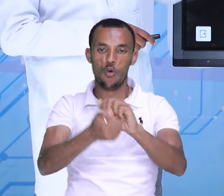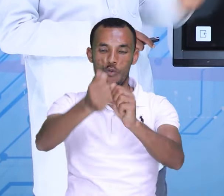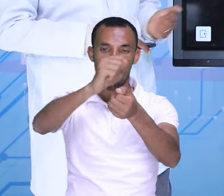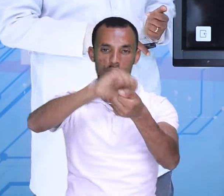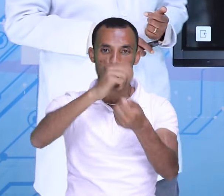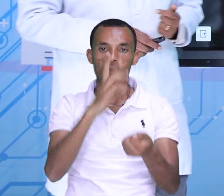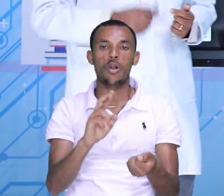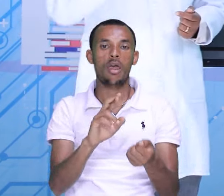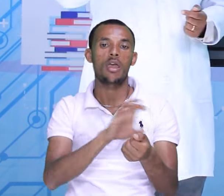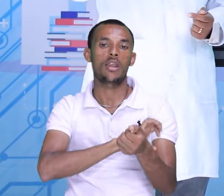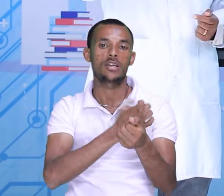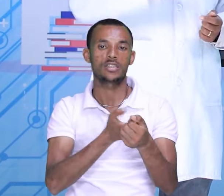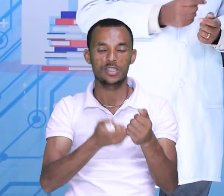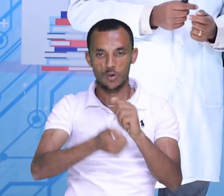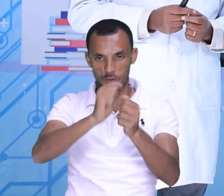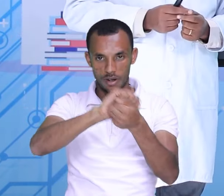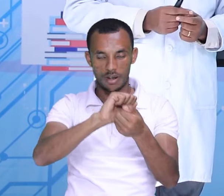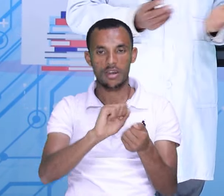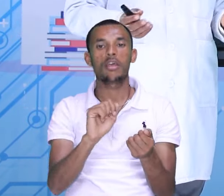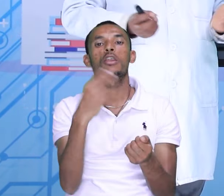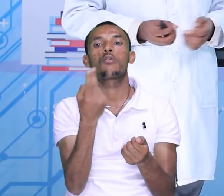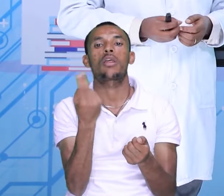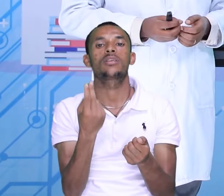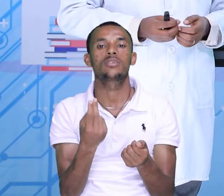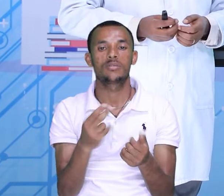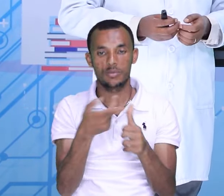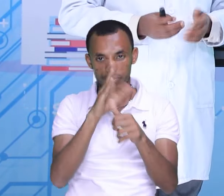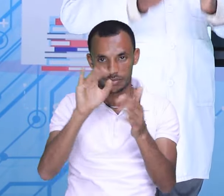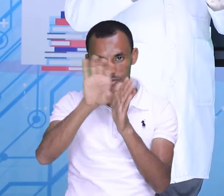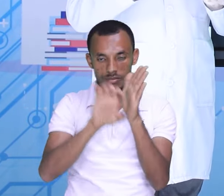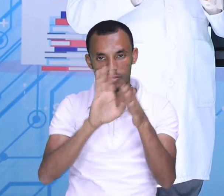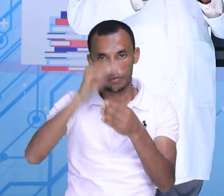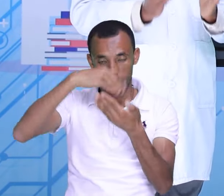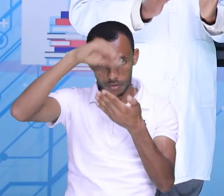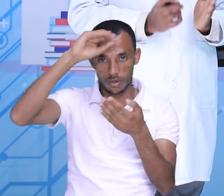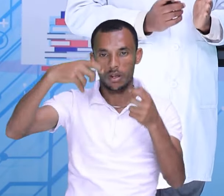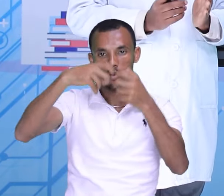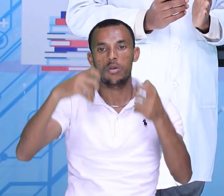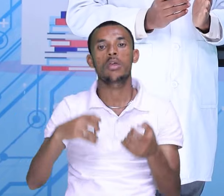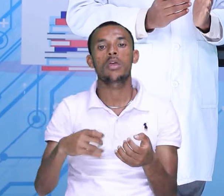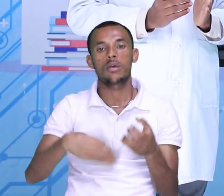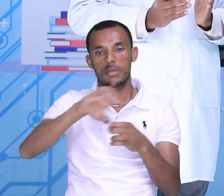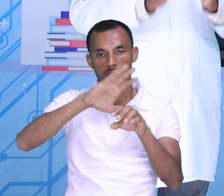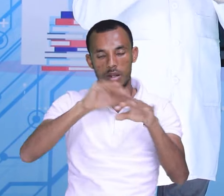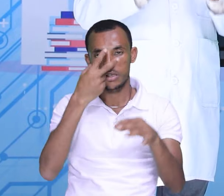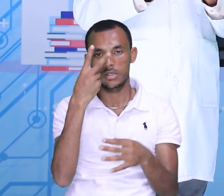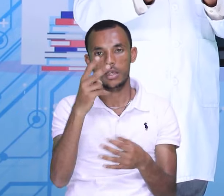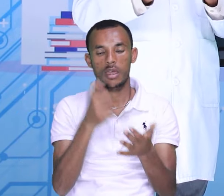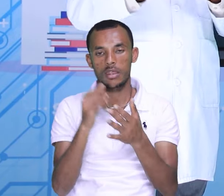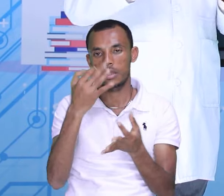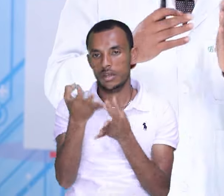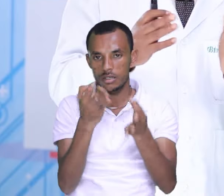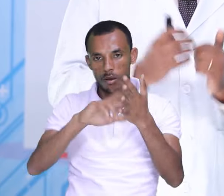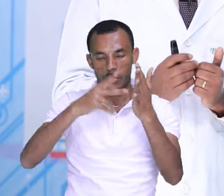energy conversion devices. Remember in the first lesson, electrochemistry. Electrochemistry is what? It deals